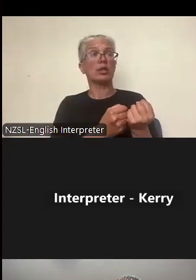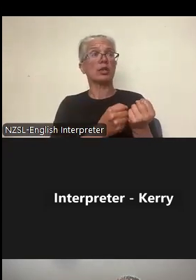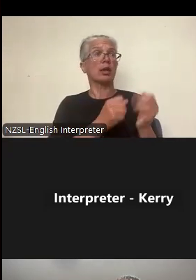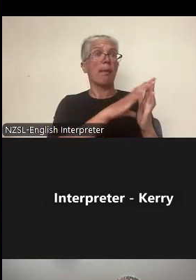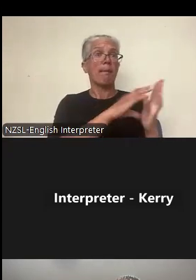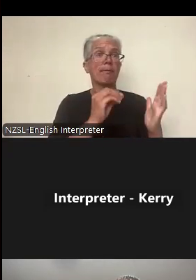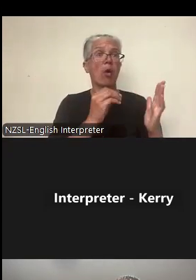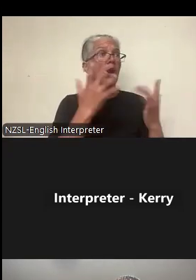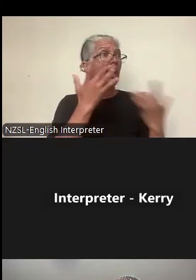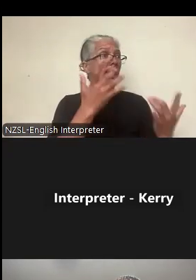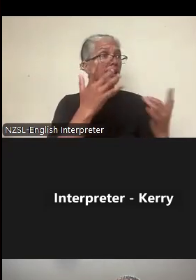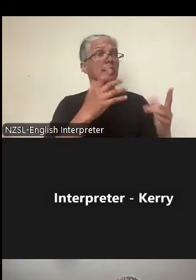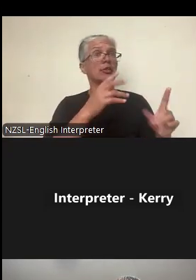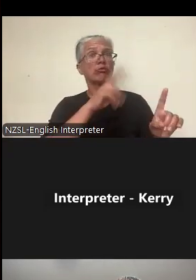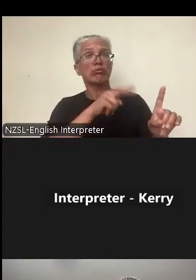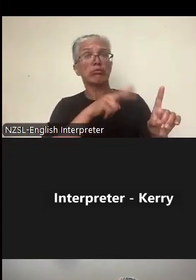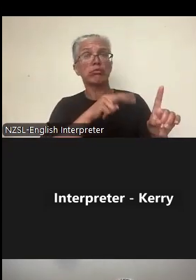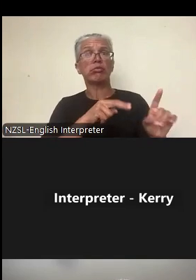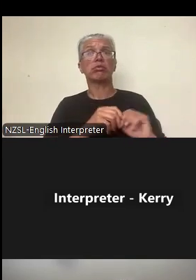feedback.